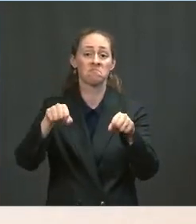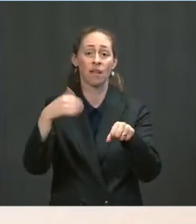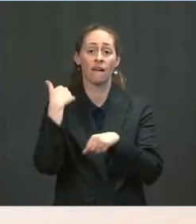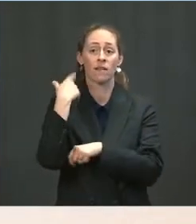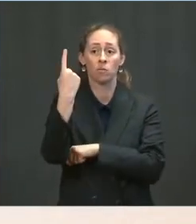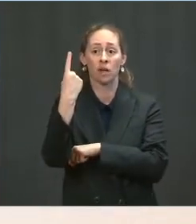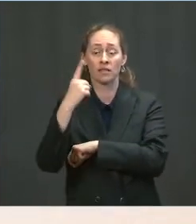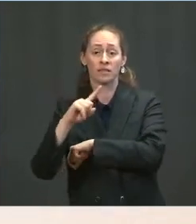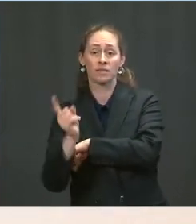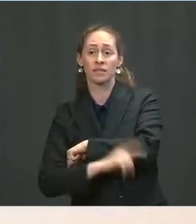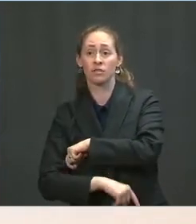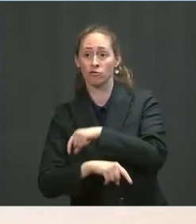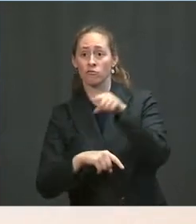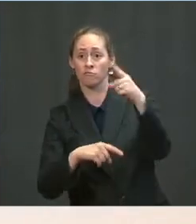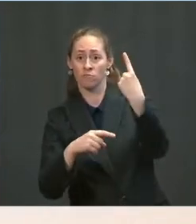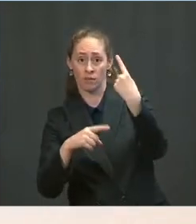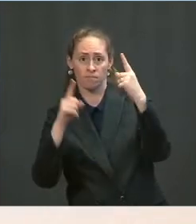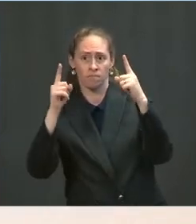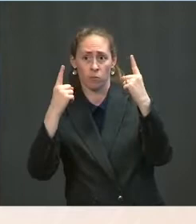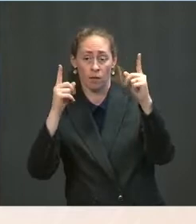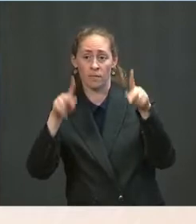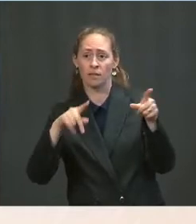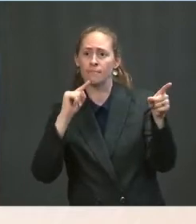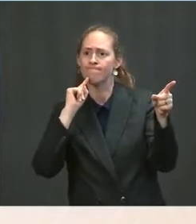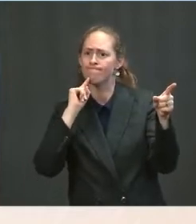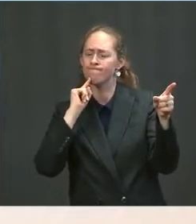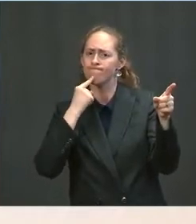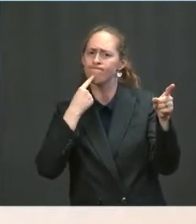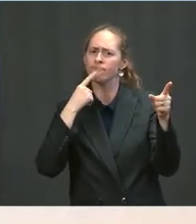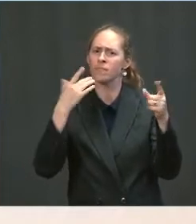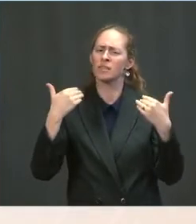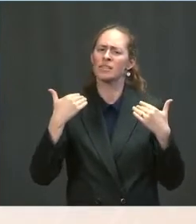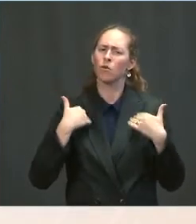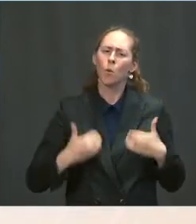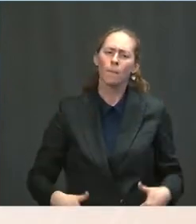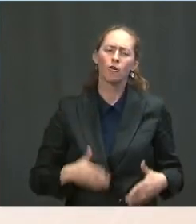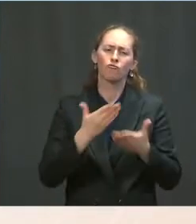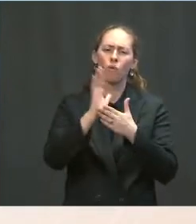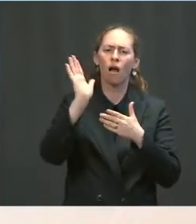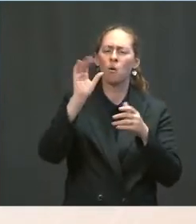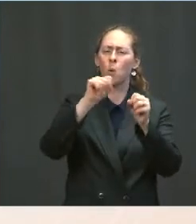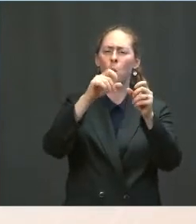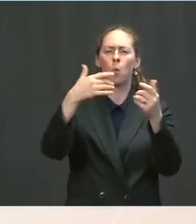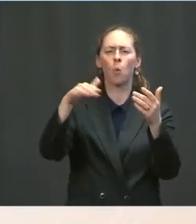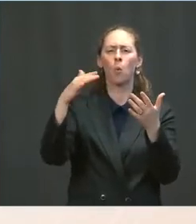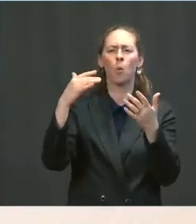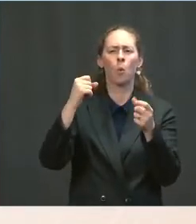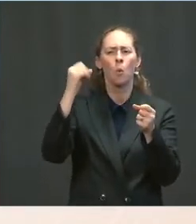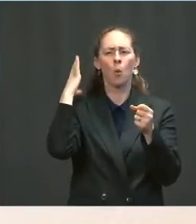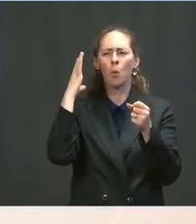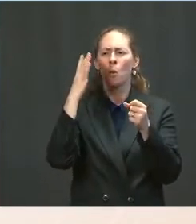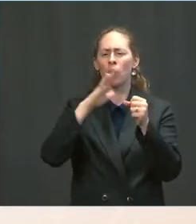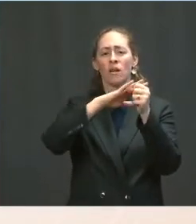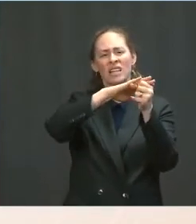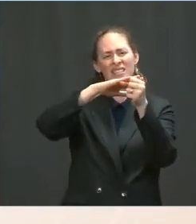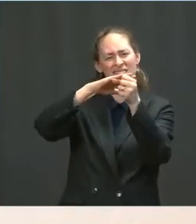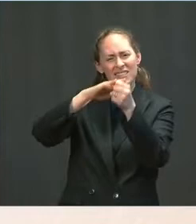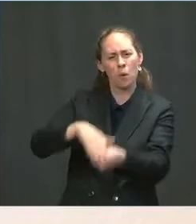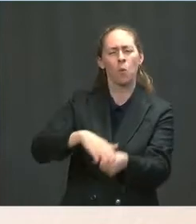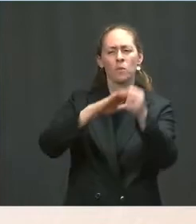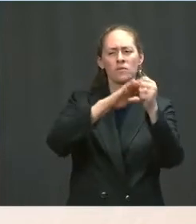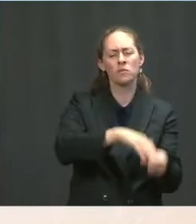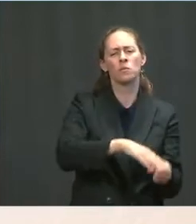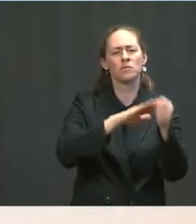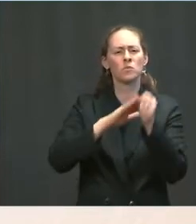Cuban entity for serious human rights abuses and the repression of peaceful pro-democratic protests in Cuba